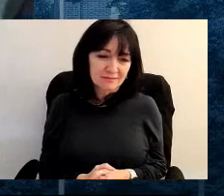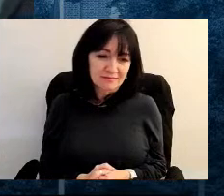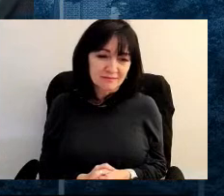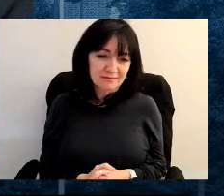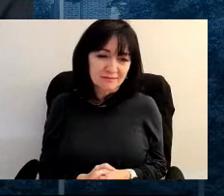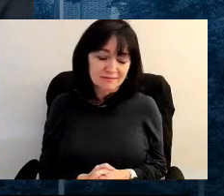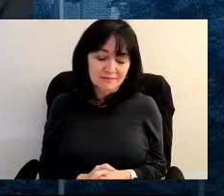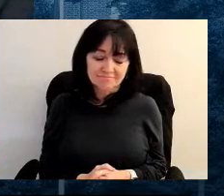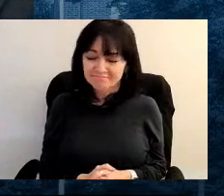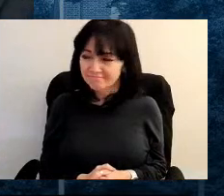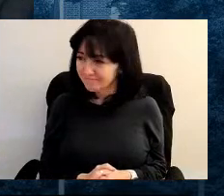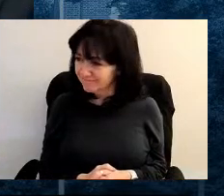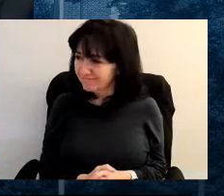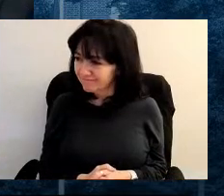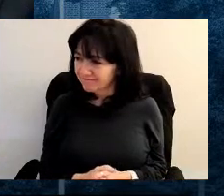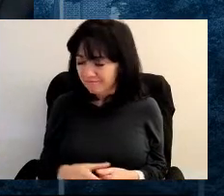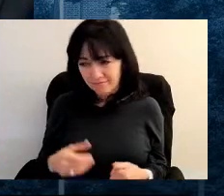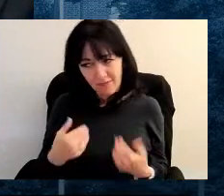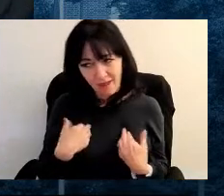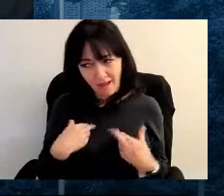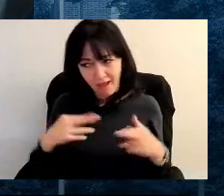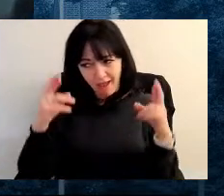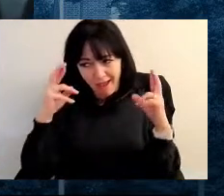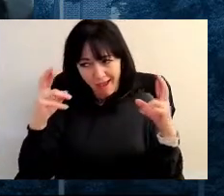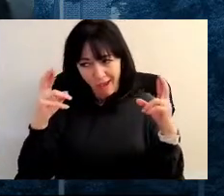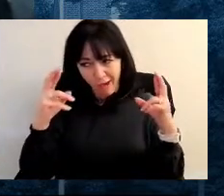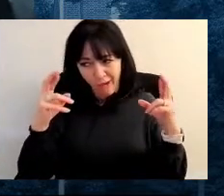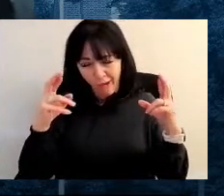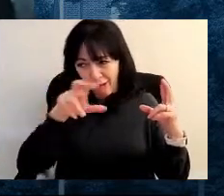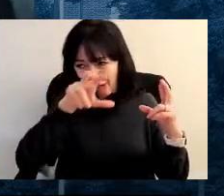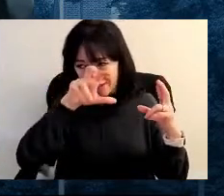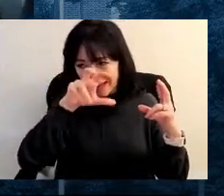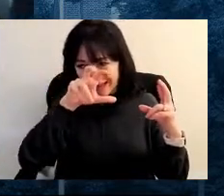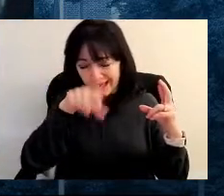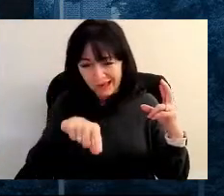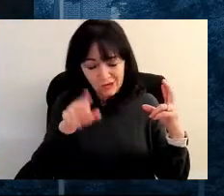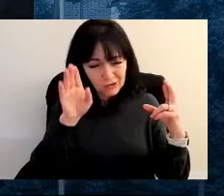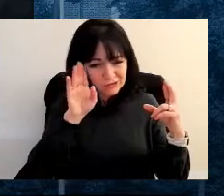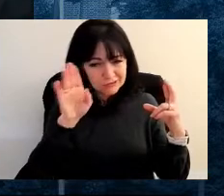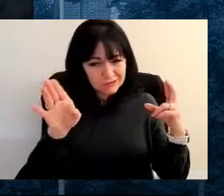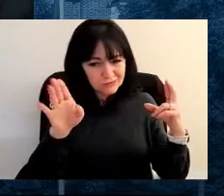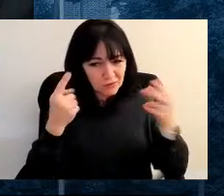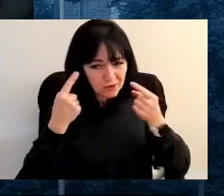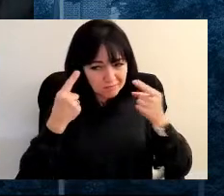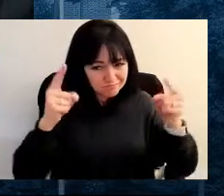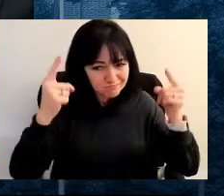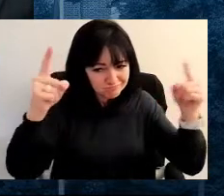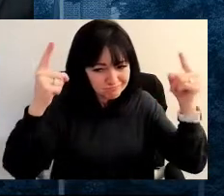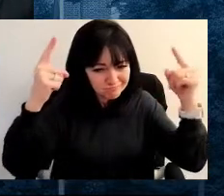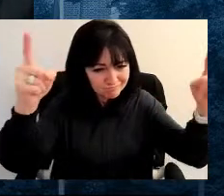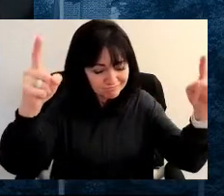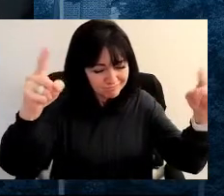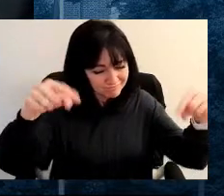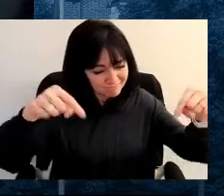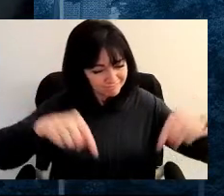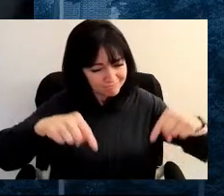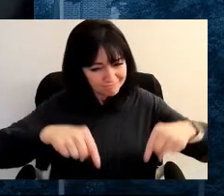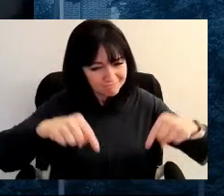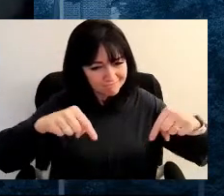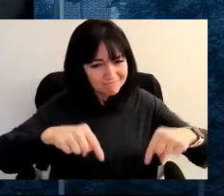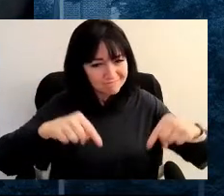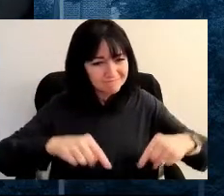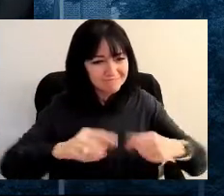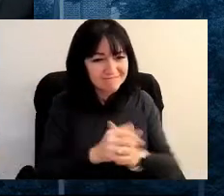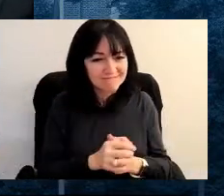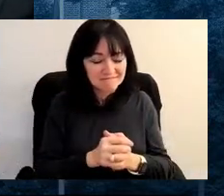I hope the Eagles move the ball down the field like we're trying to move the ball down the field as well. So to